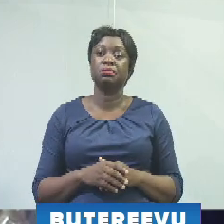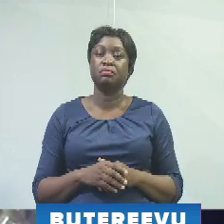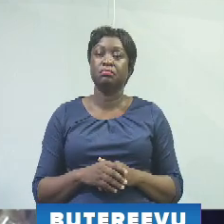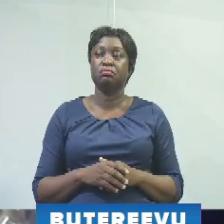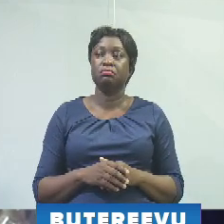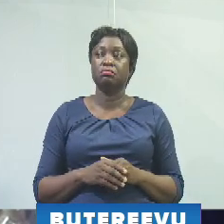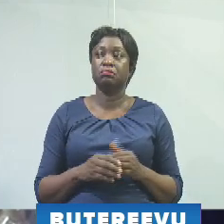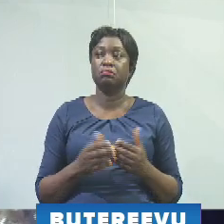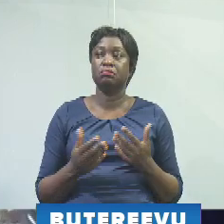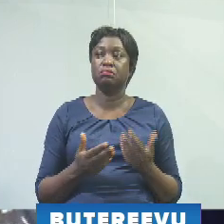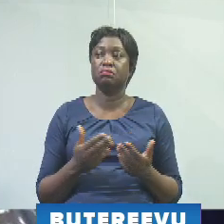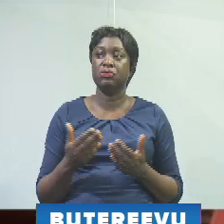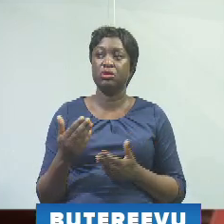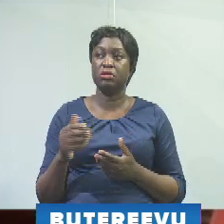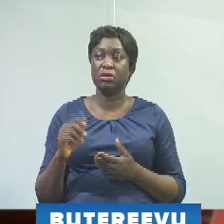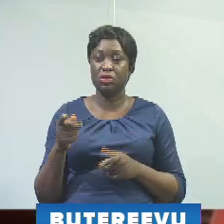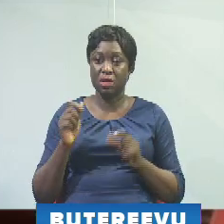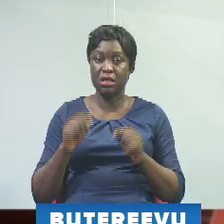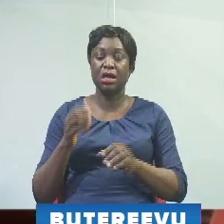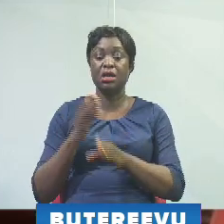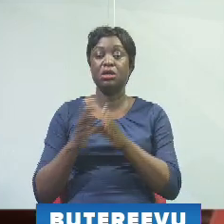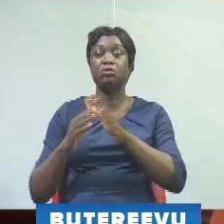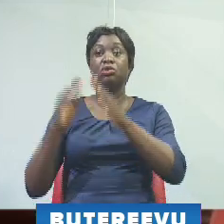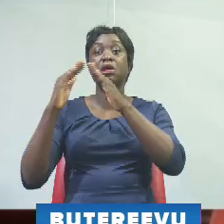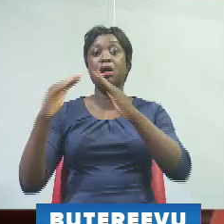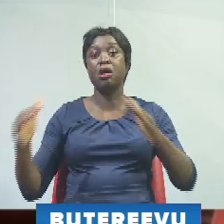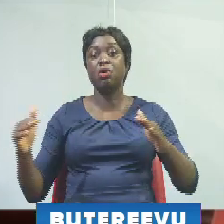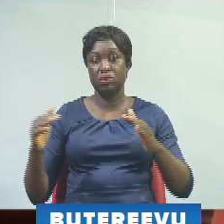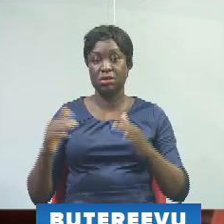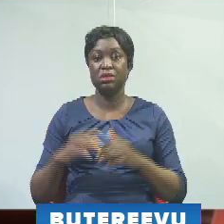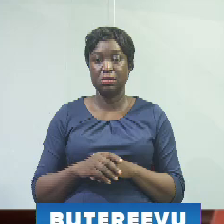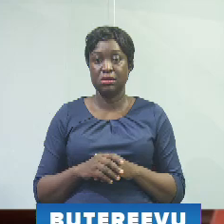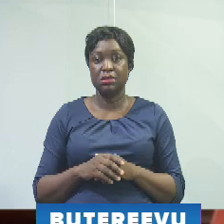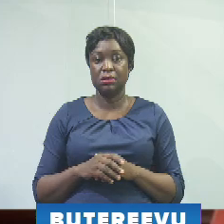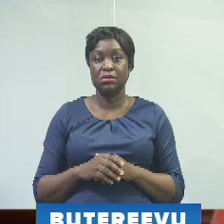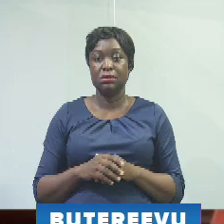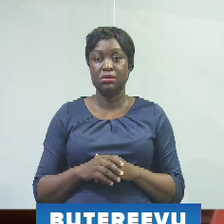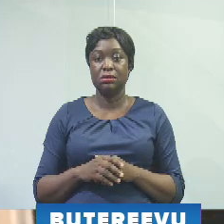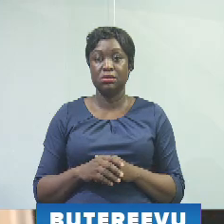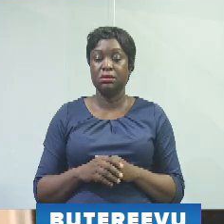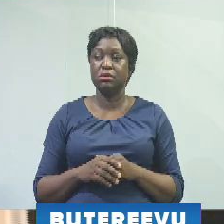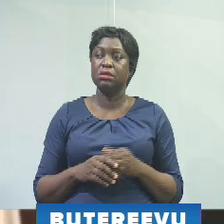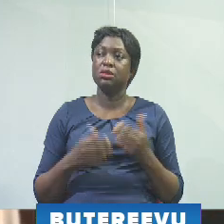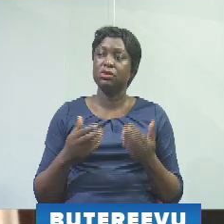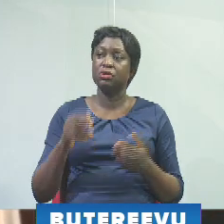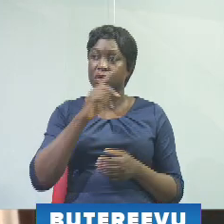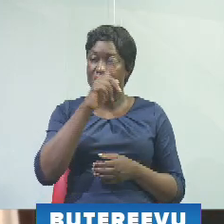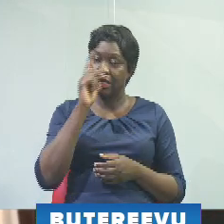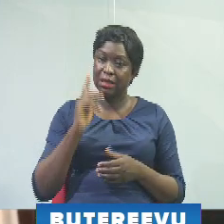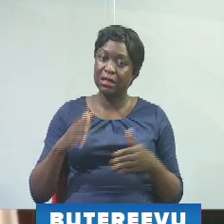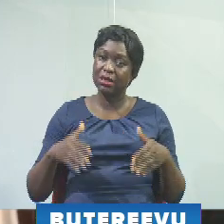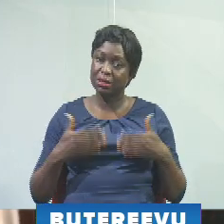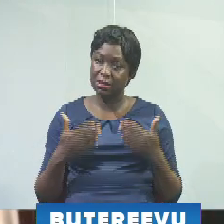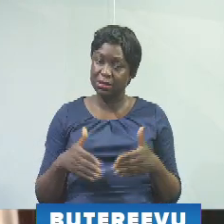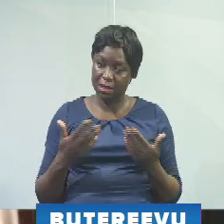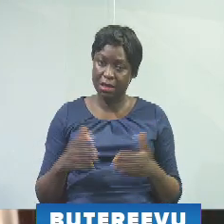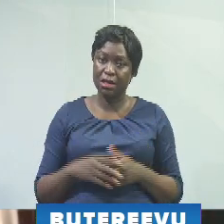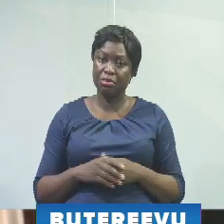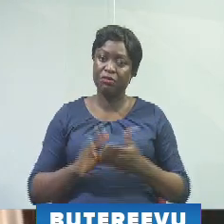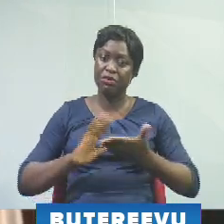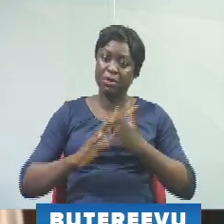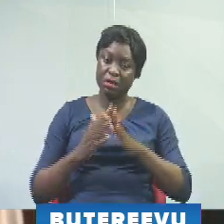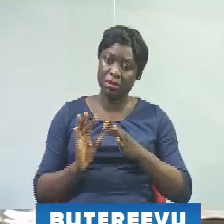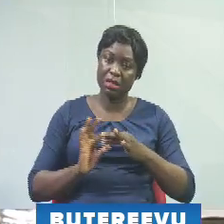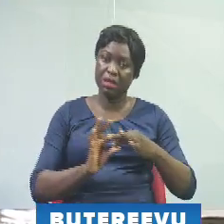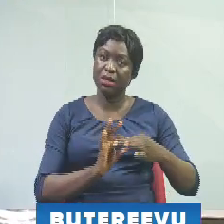bazimbeko amayumba amalala. Katikkiro era ategeezezza Musiga Nsimbi ono nti Ssaabasajja musanyufu bya nsusso olw'enkolagana eno